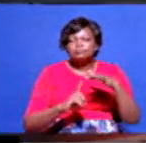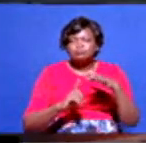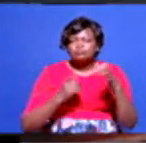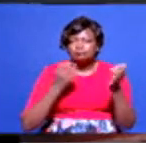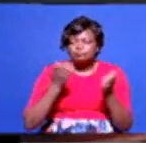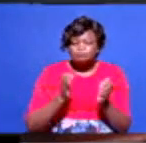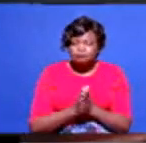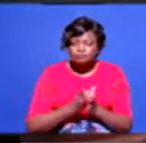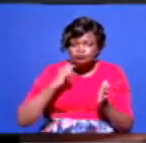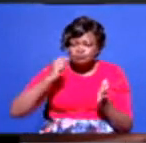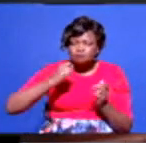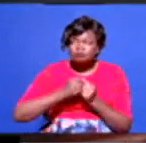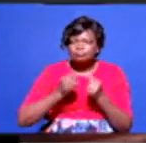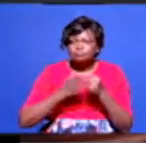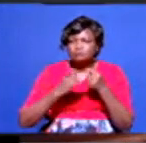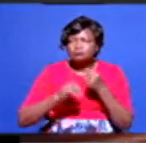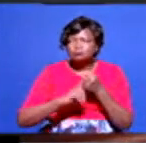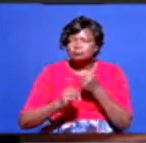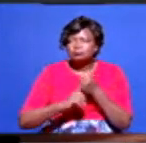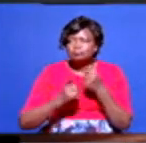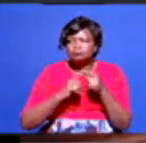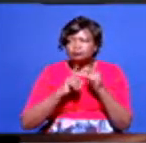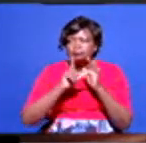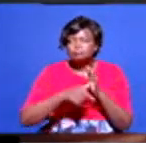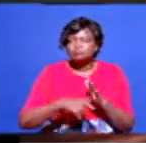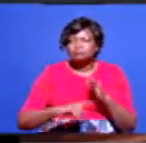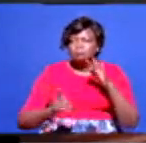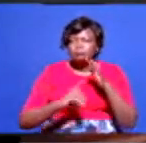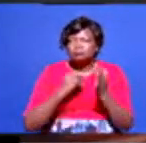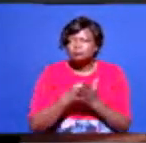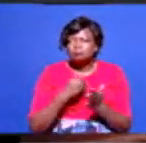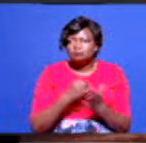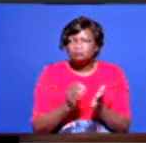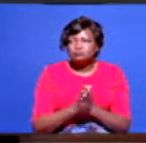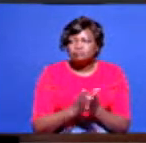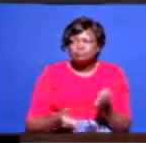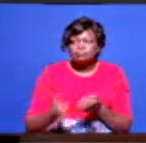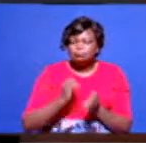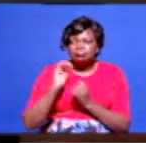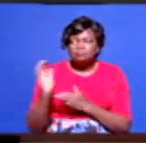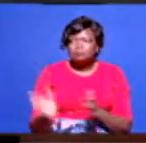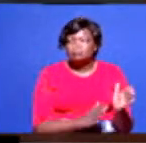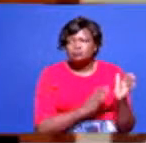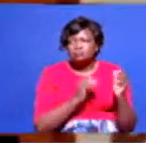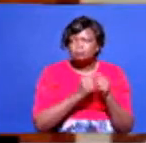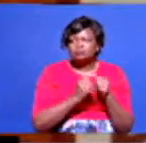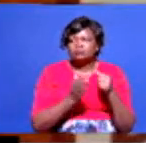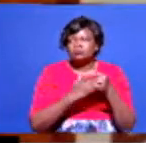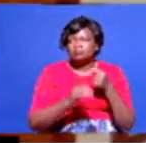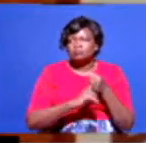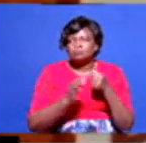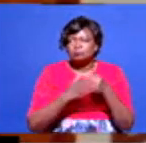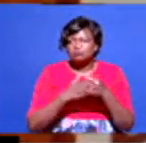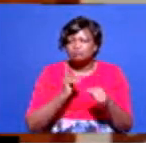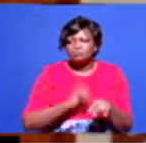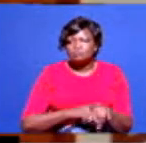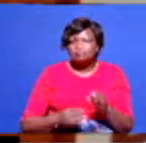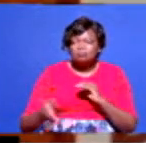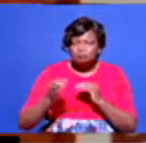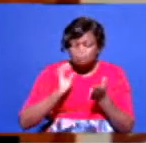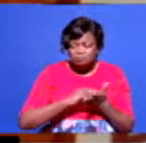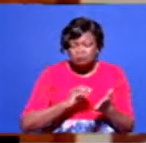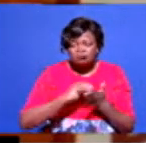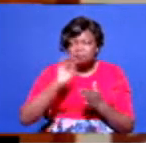Industry in 1966 and later Minister for Finance and Economic Planning in 1969 after he was re-elected to Parliament